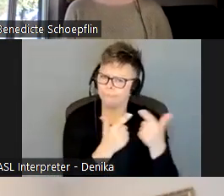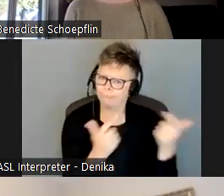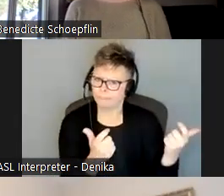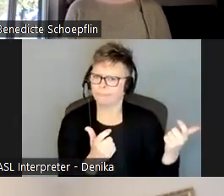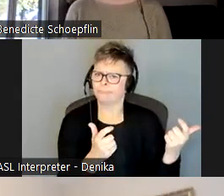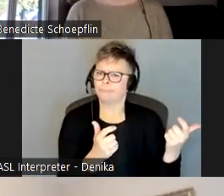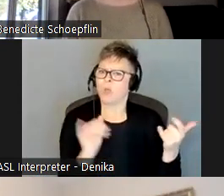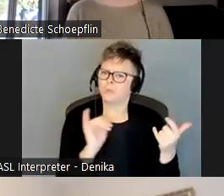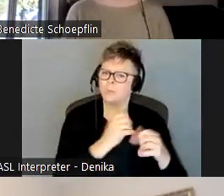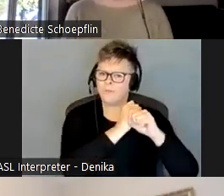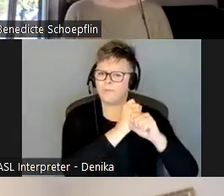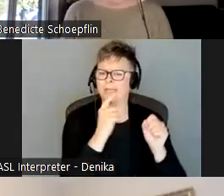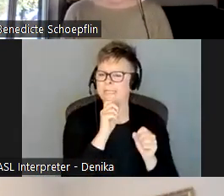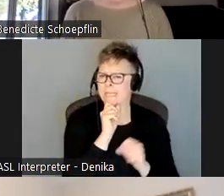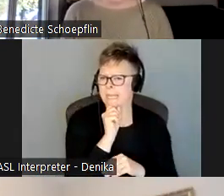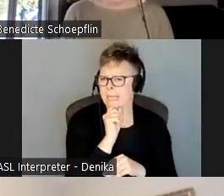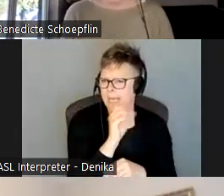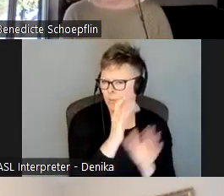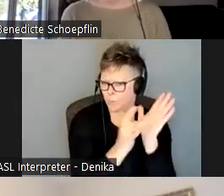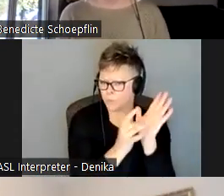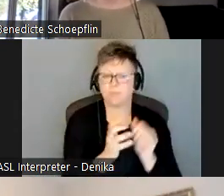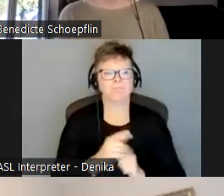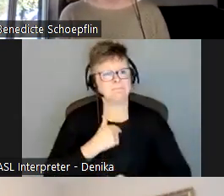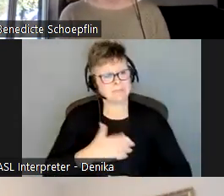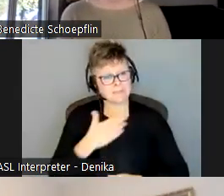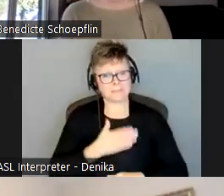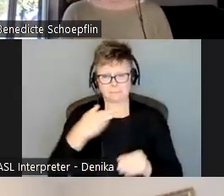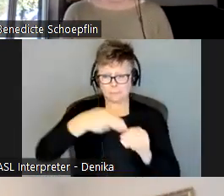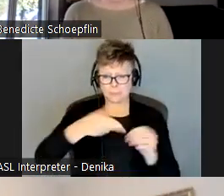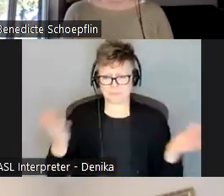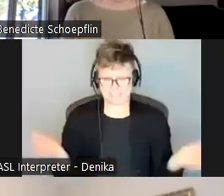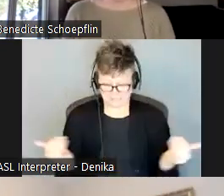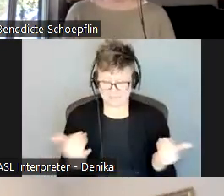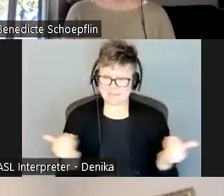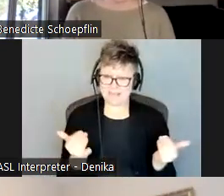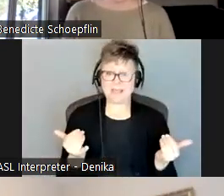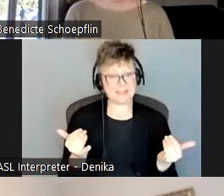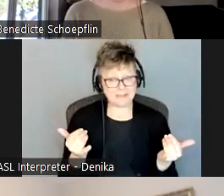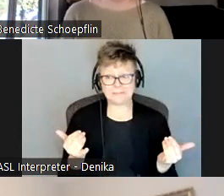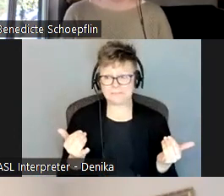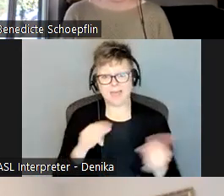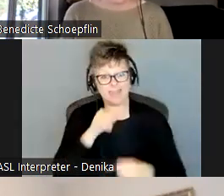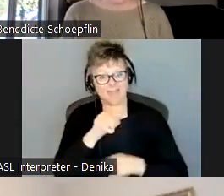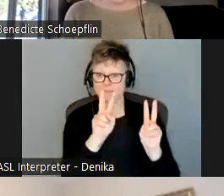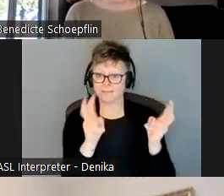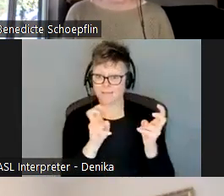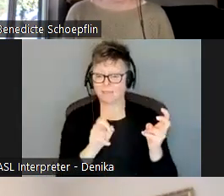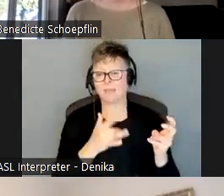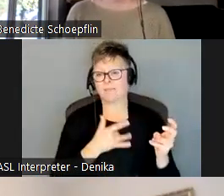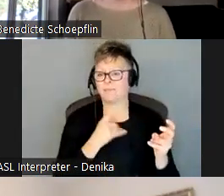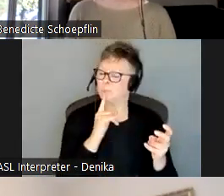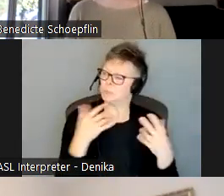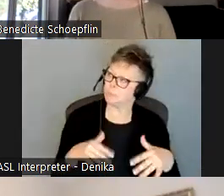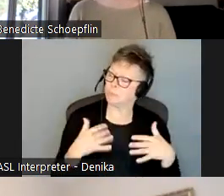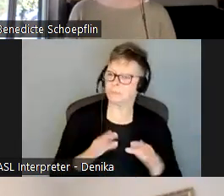abuse. I'm very happy to be here today for this presentation. This is a topic that is very important and